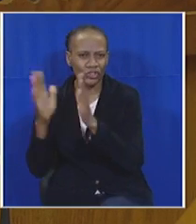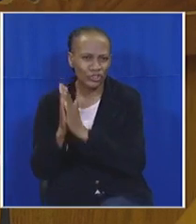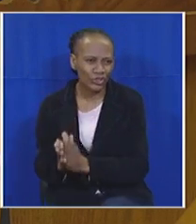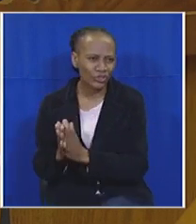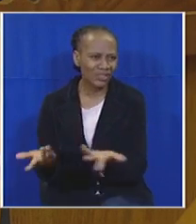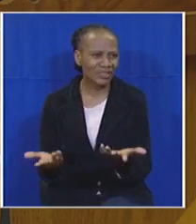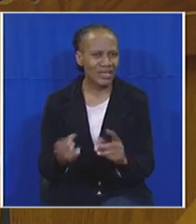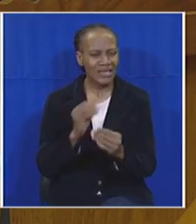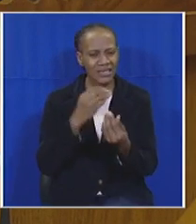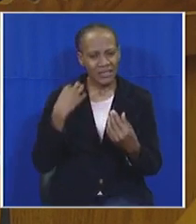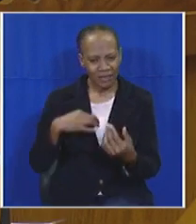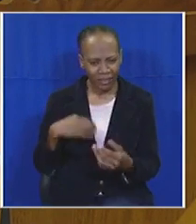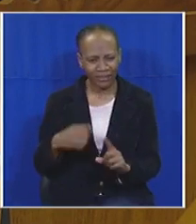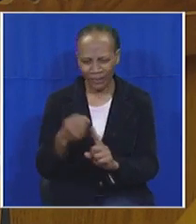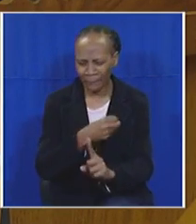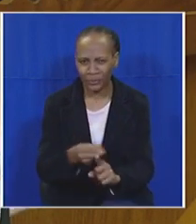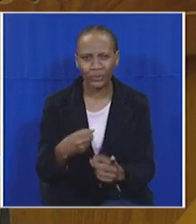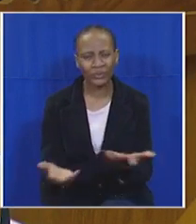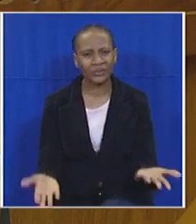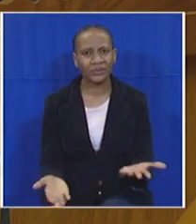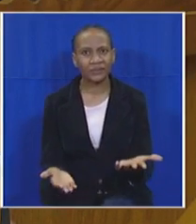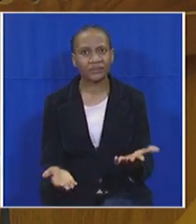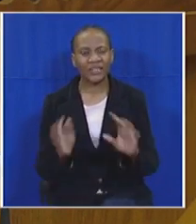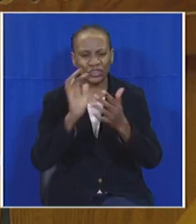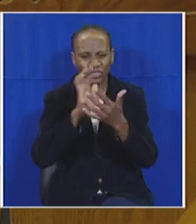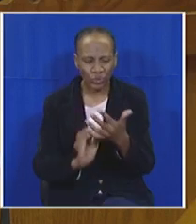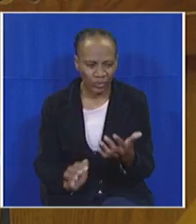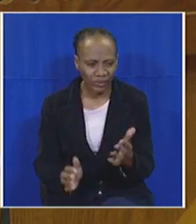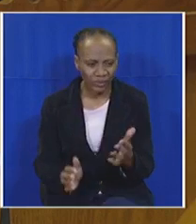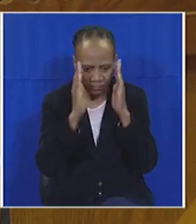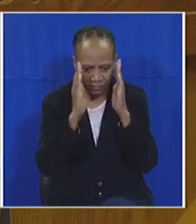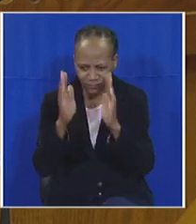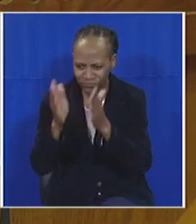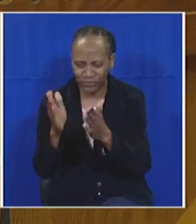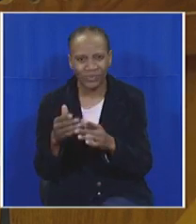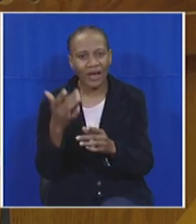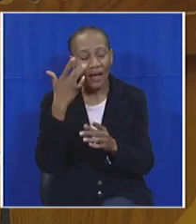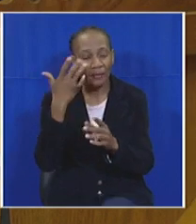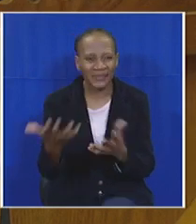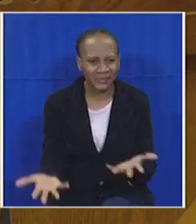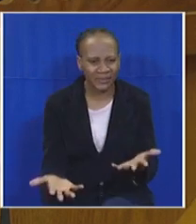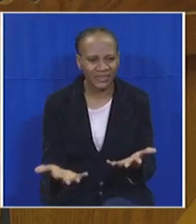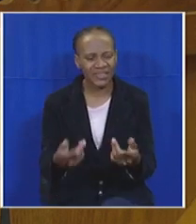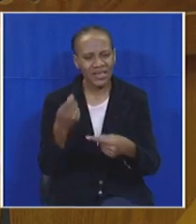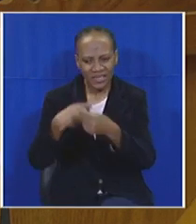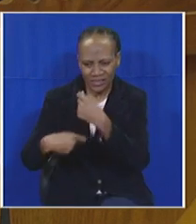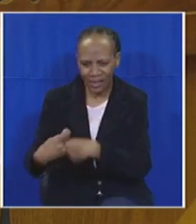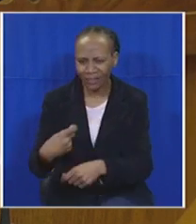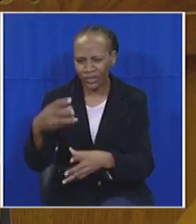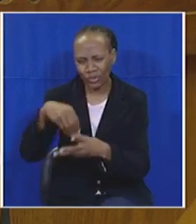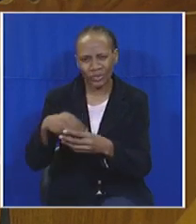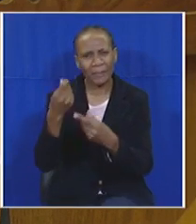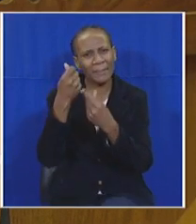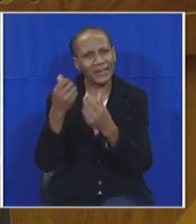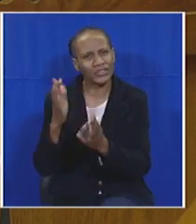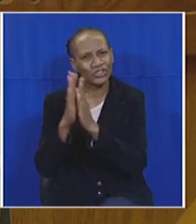by self-proclaimed pastors, stereotypes around albinism, commercialization of churches, and